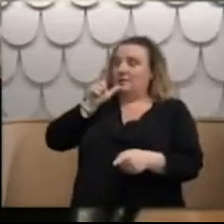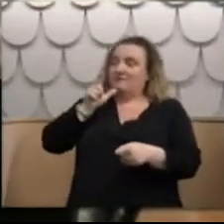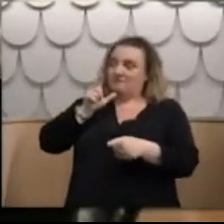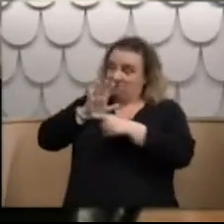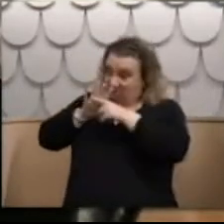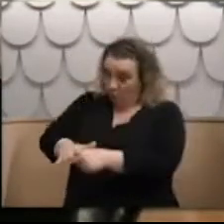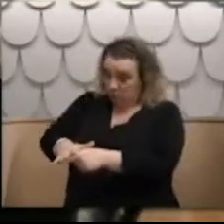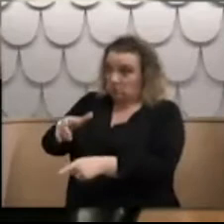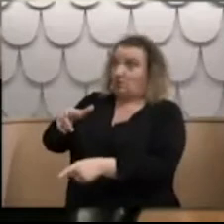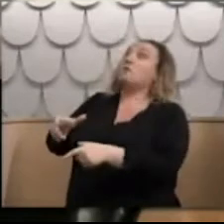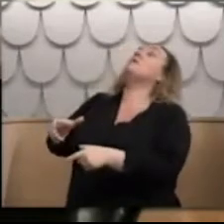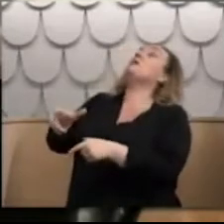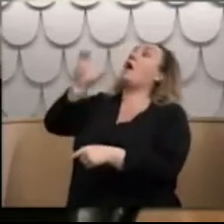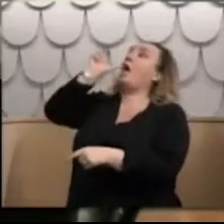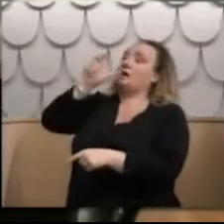throat.